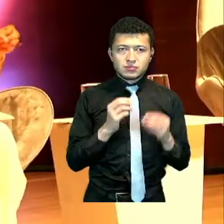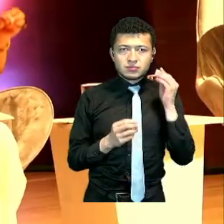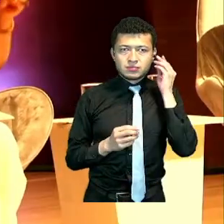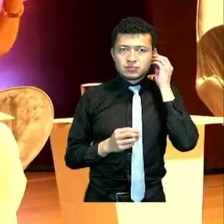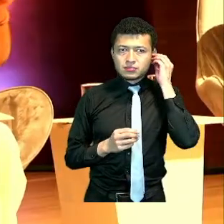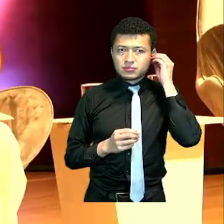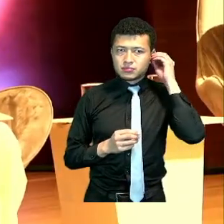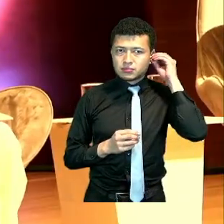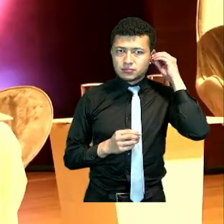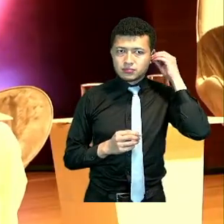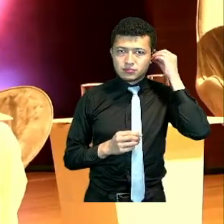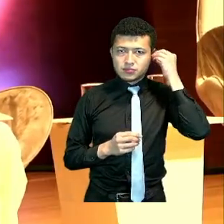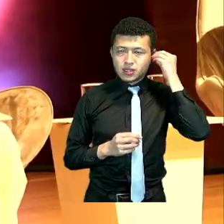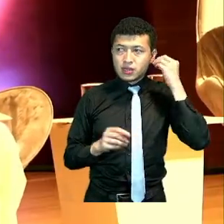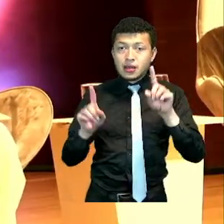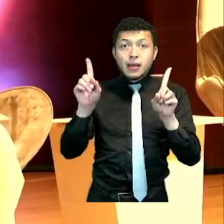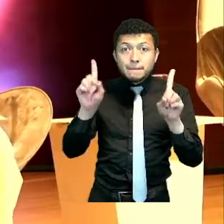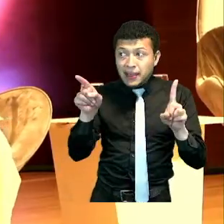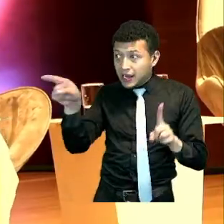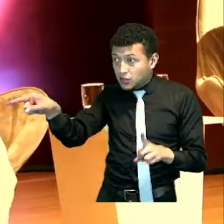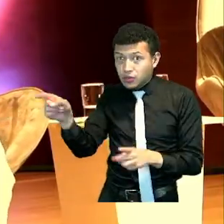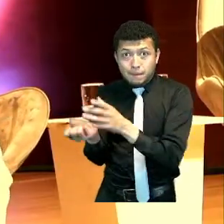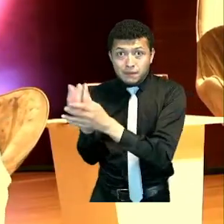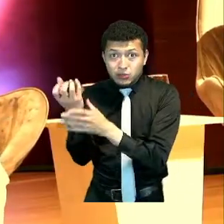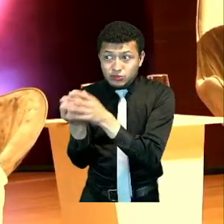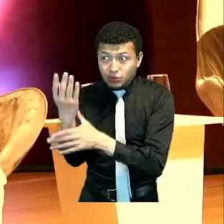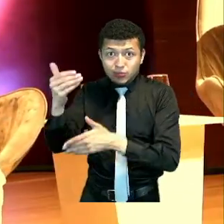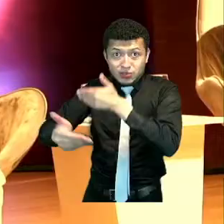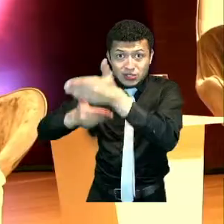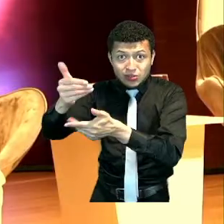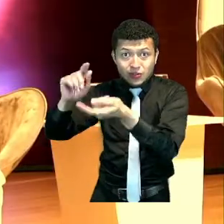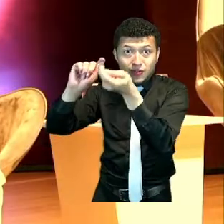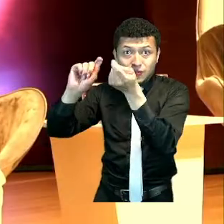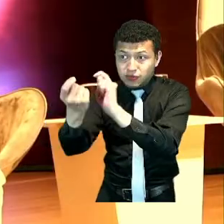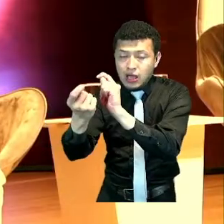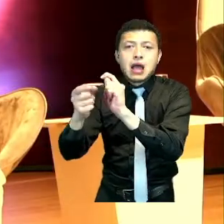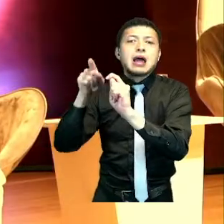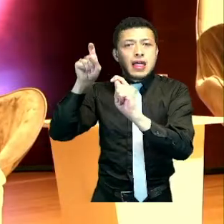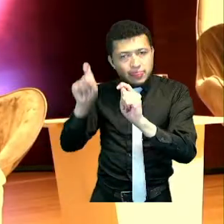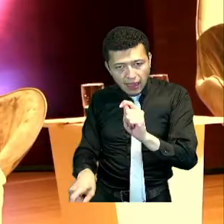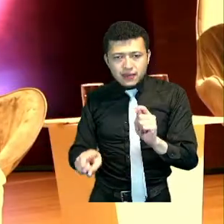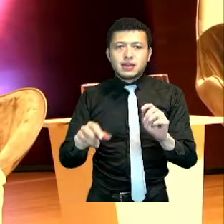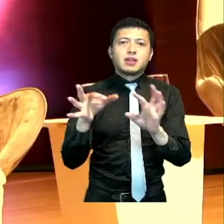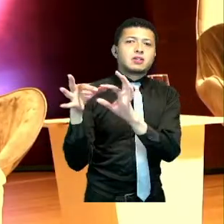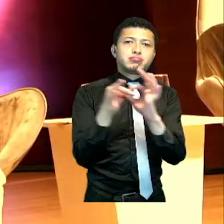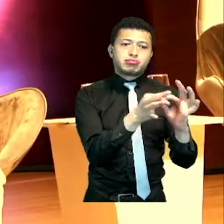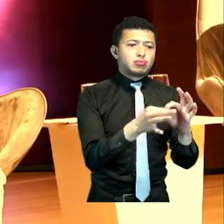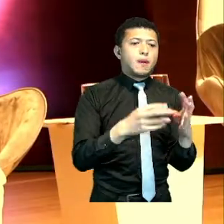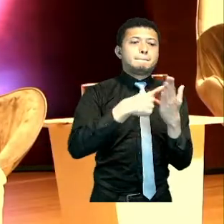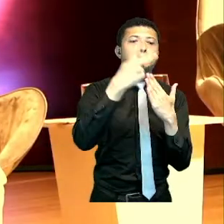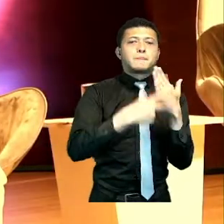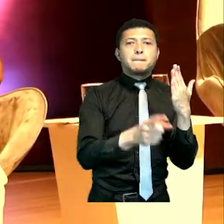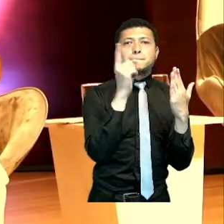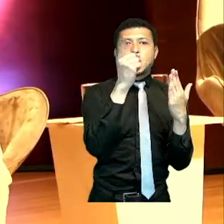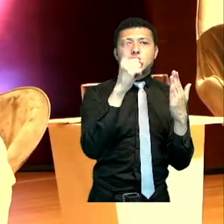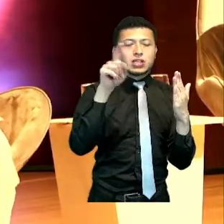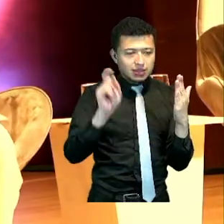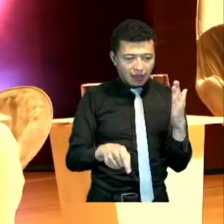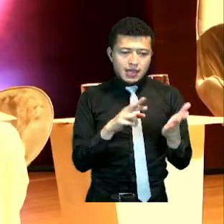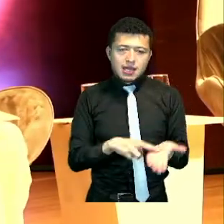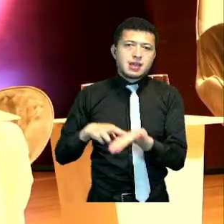without mental chains. But there needs to be accompanied by a political project that brings